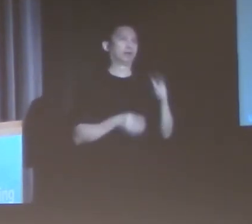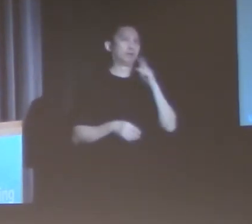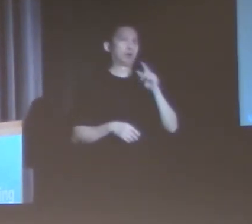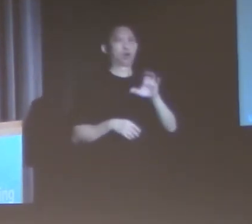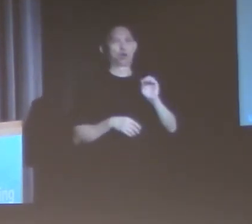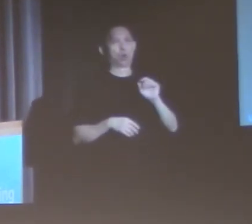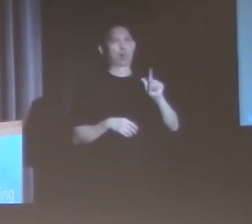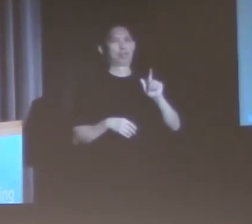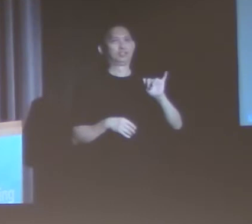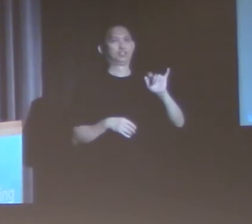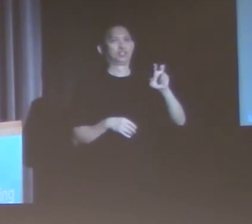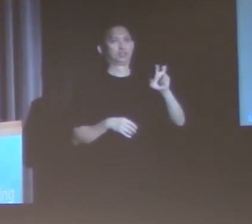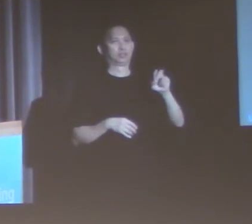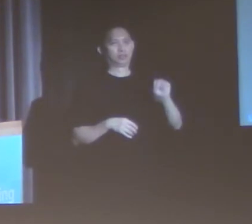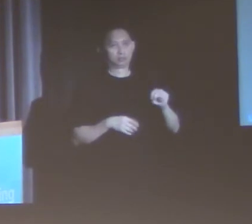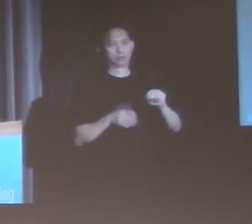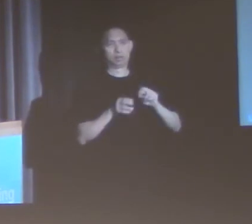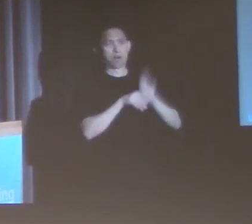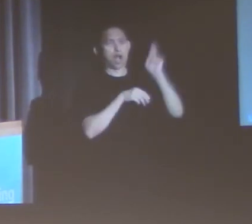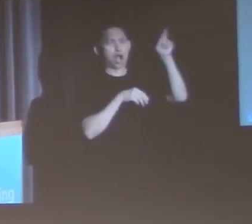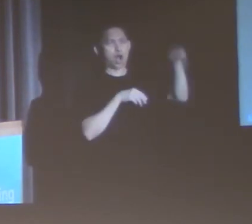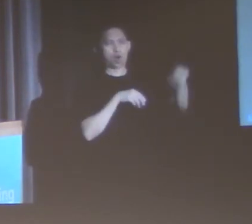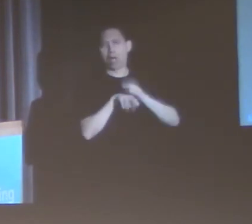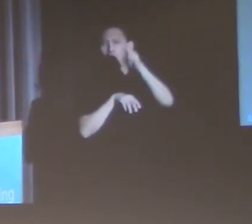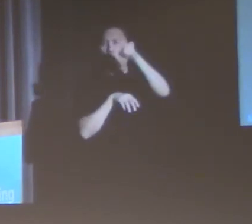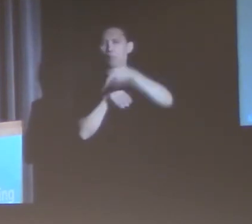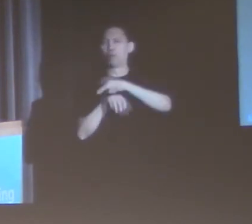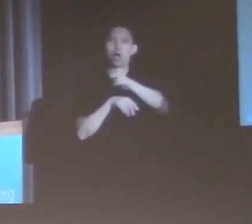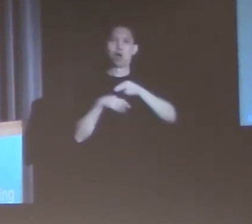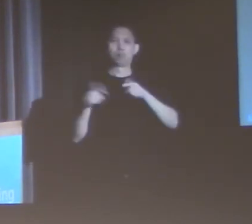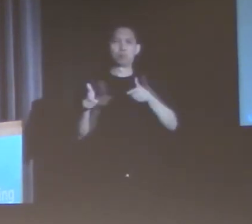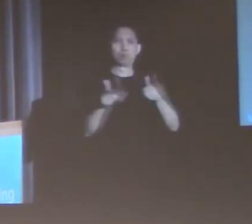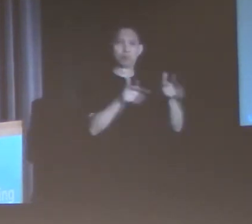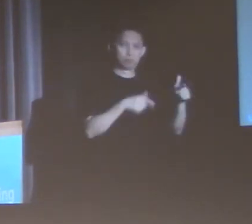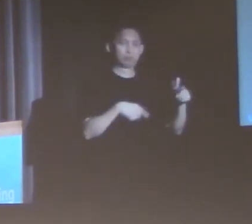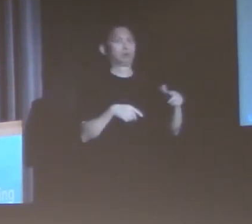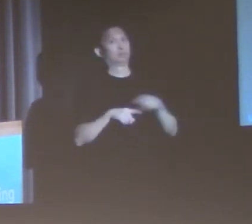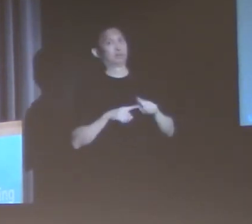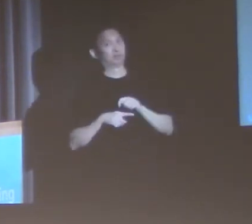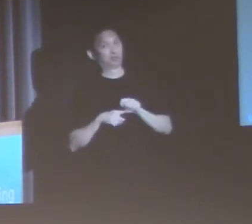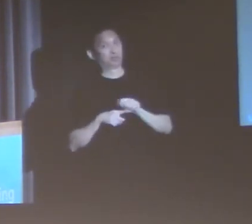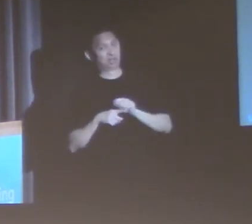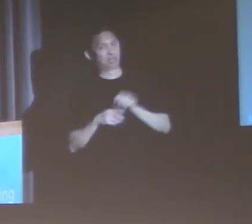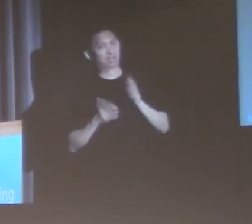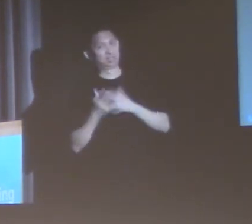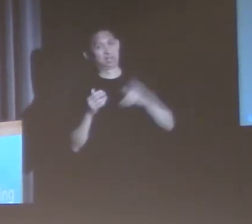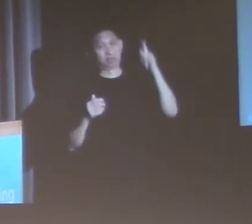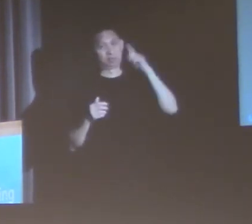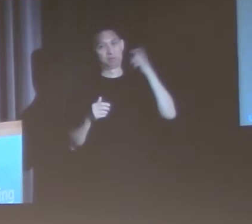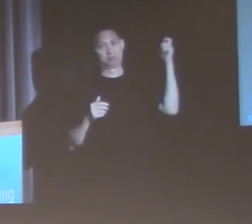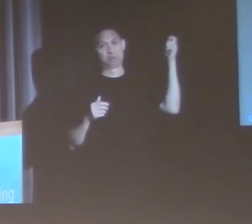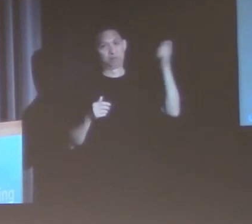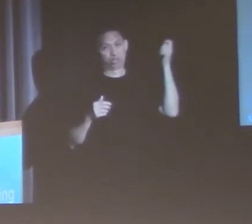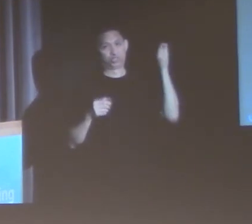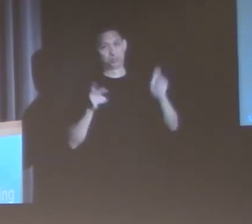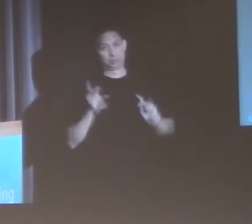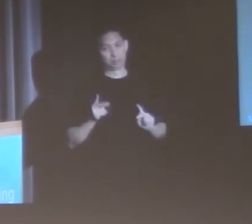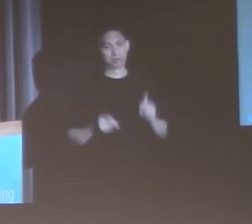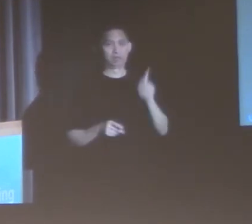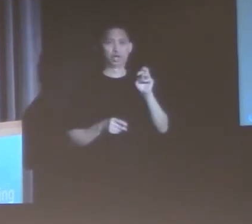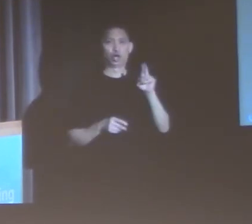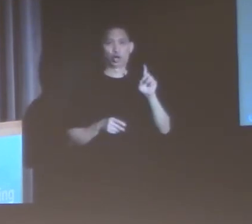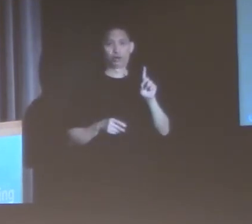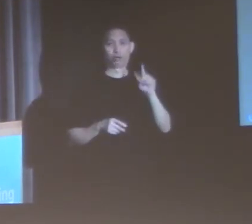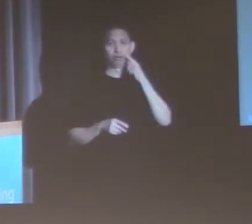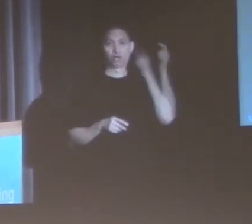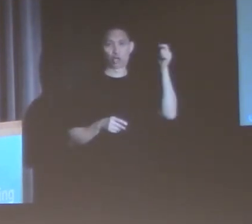and still training Kurdish people and gunning Kurdish people. So helping in this fight, and a